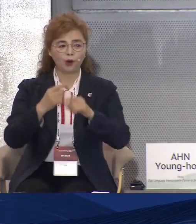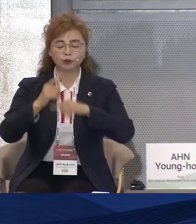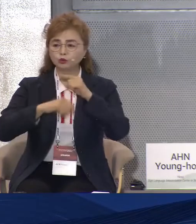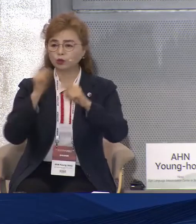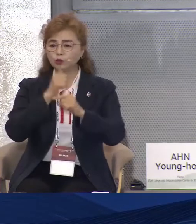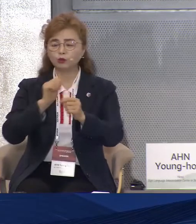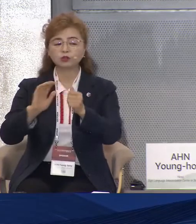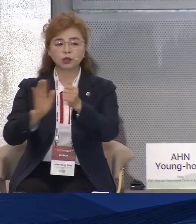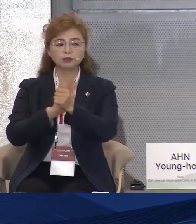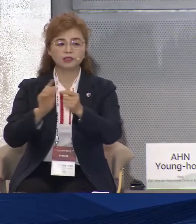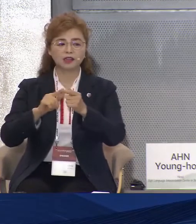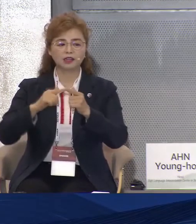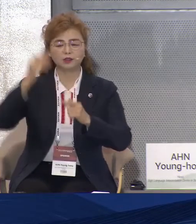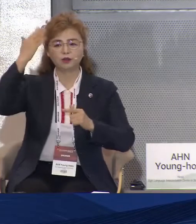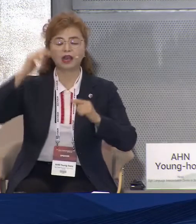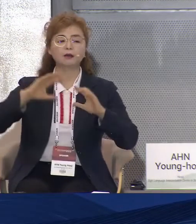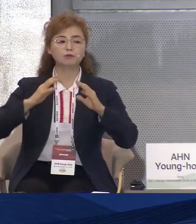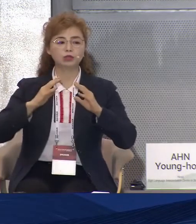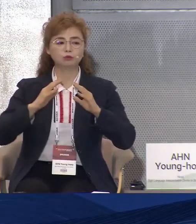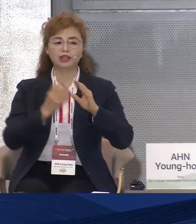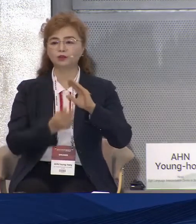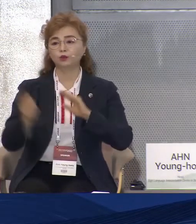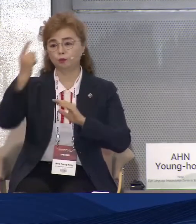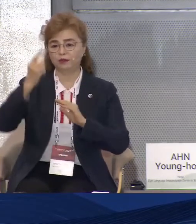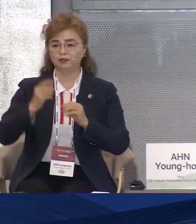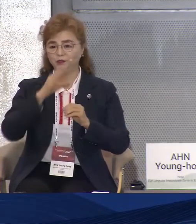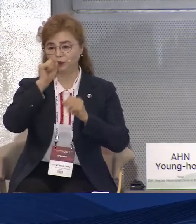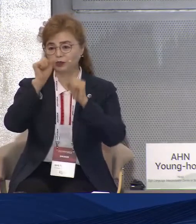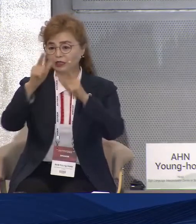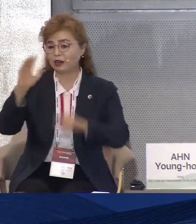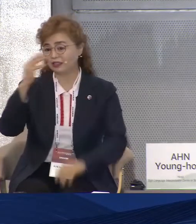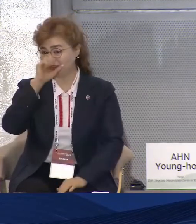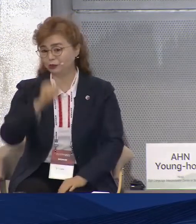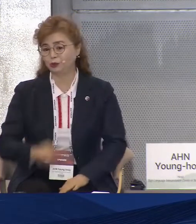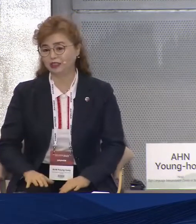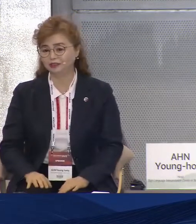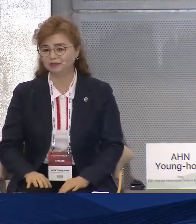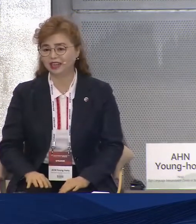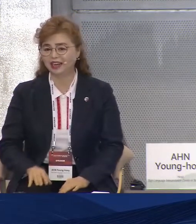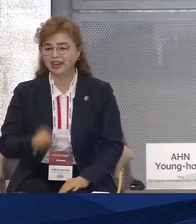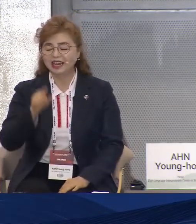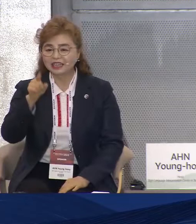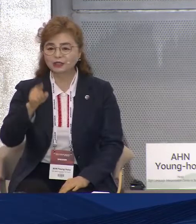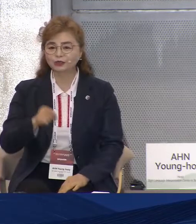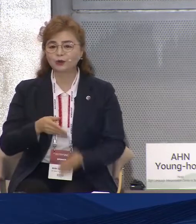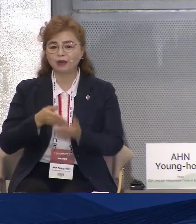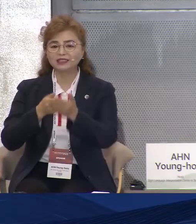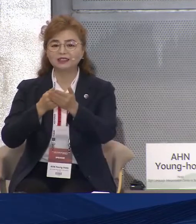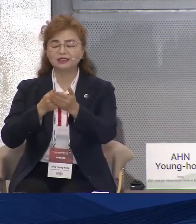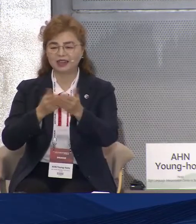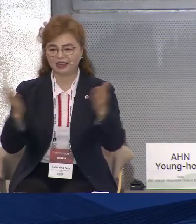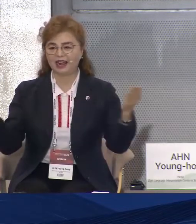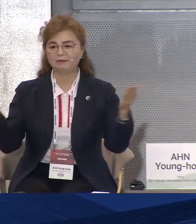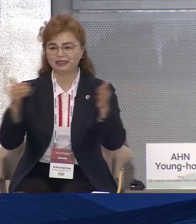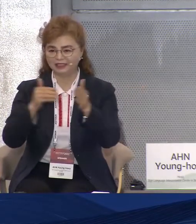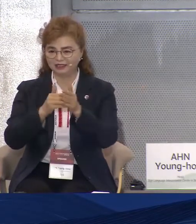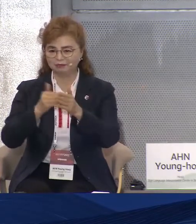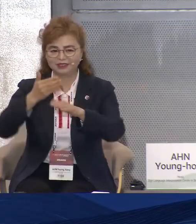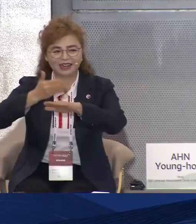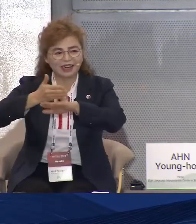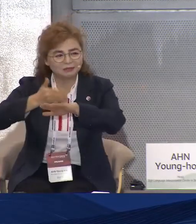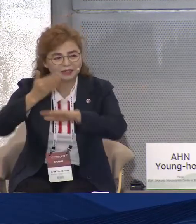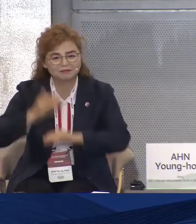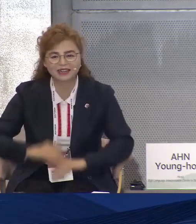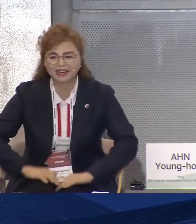and I really hope that we can provide the sign language interpretation first in the world. Now